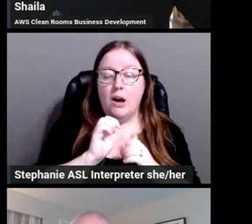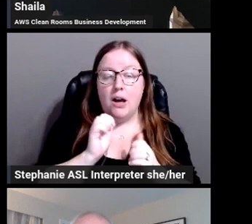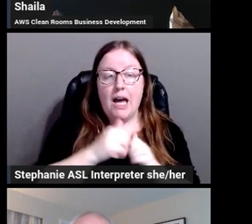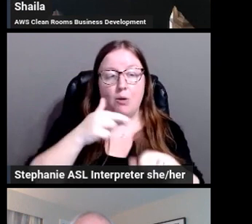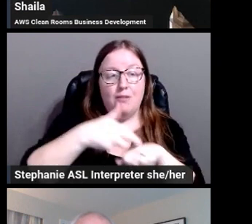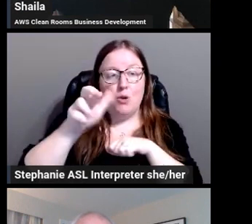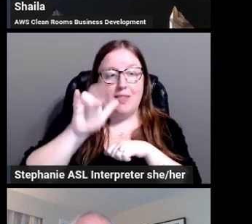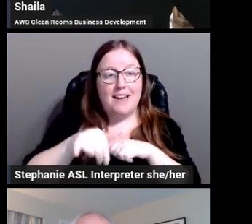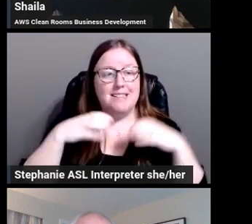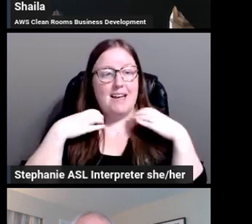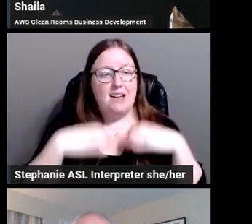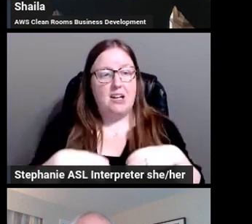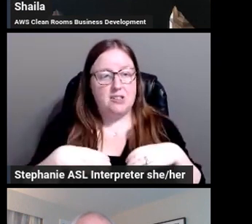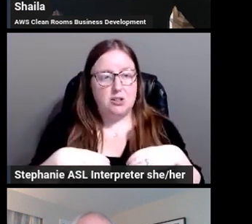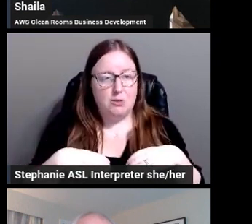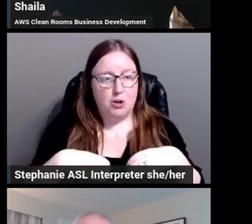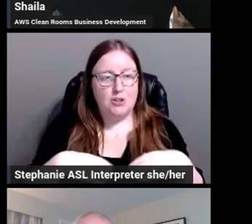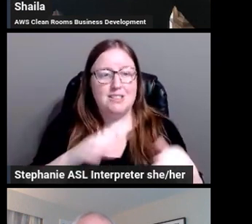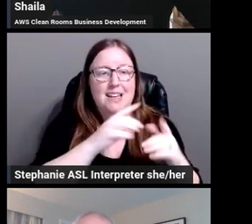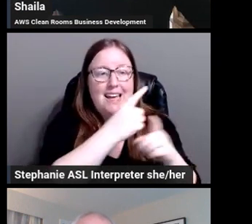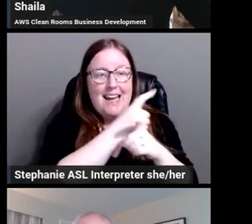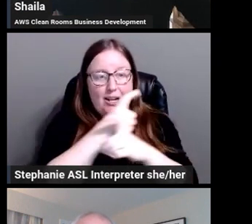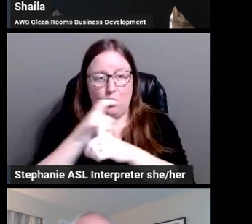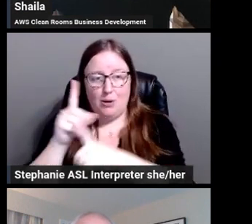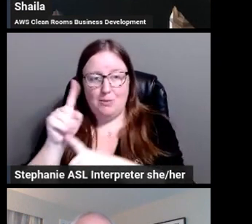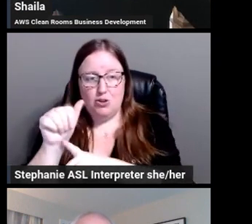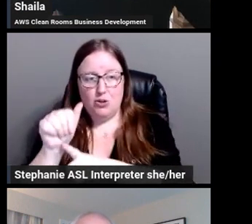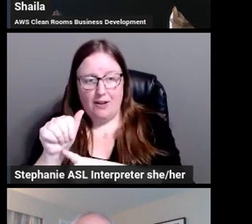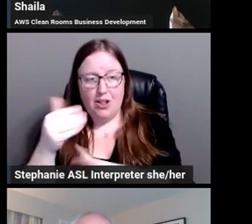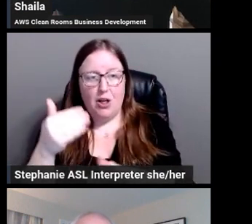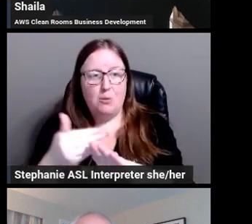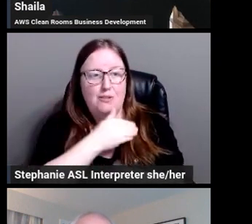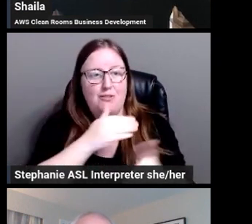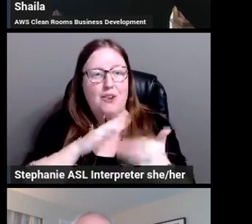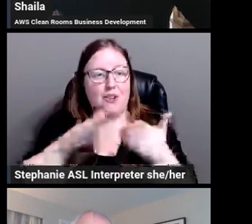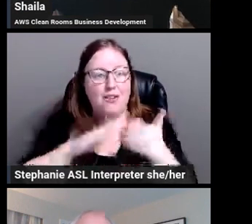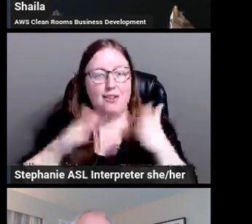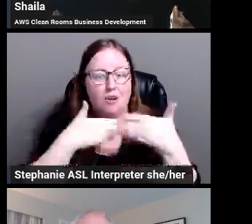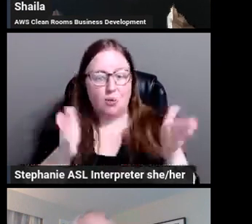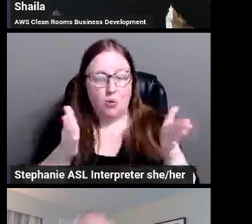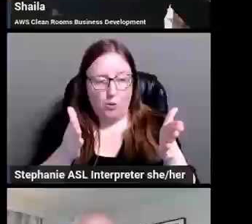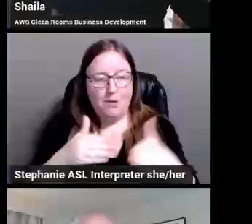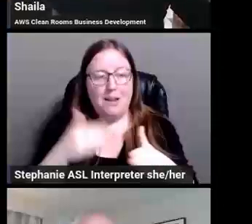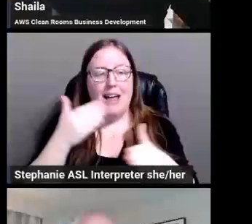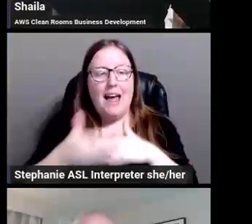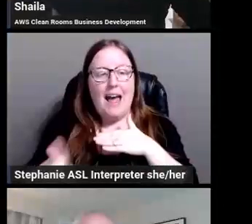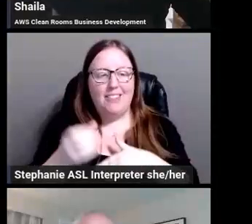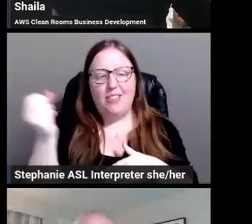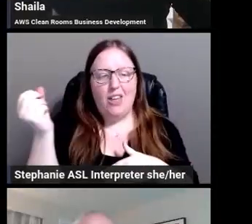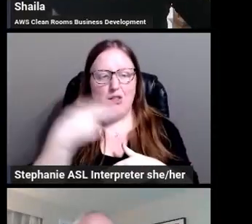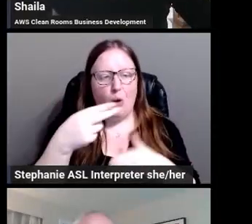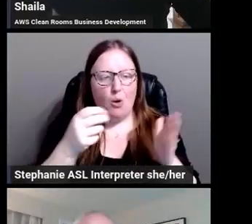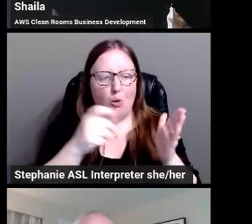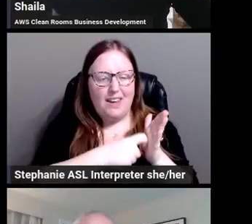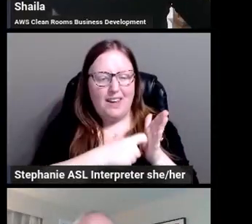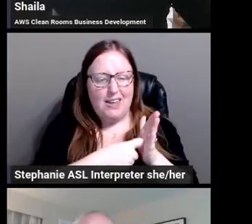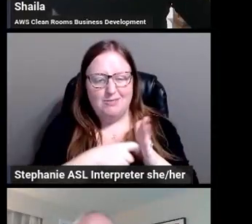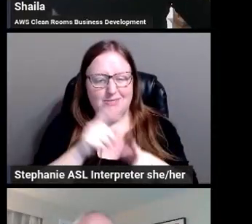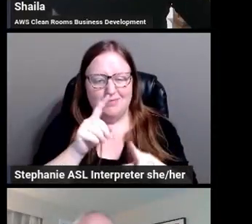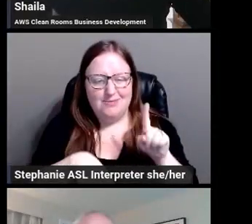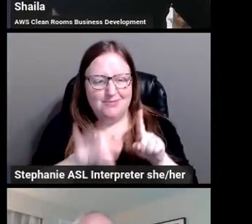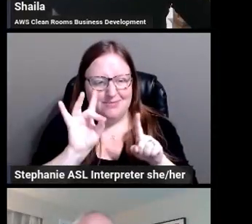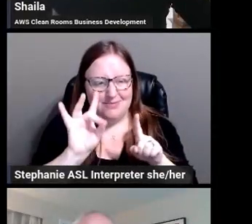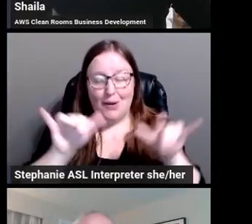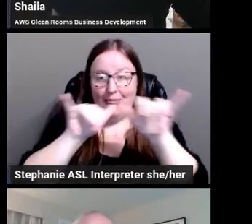like customers encrypt their data prior to bringing it to the clean room and then throw away the key. Okay. The system